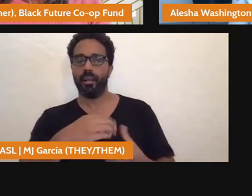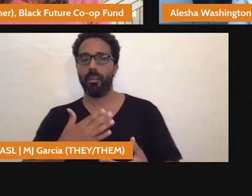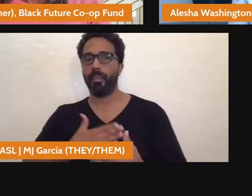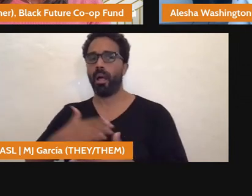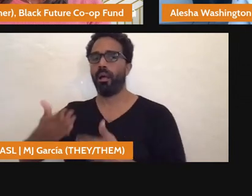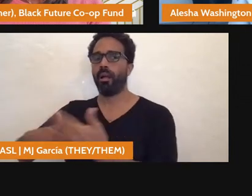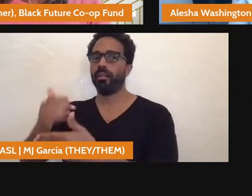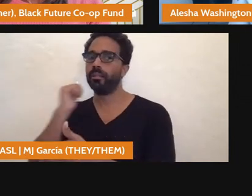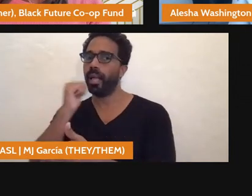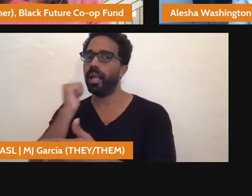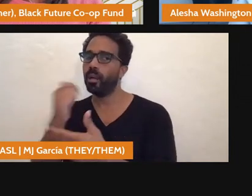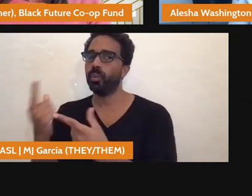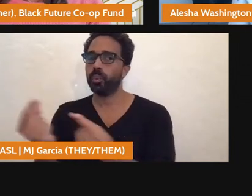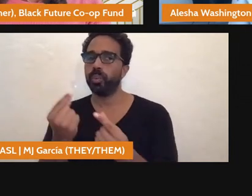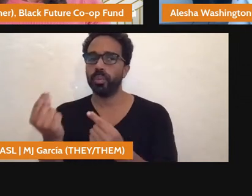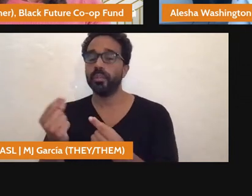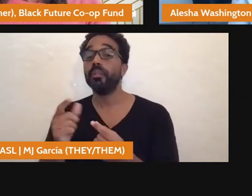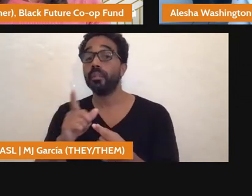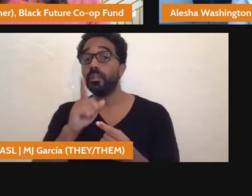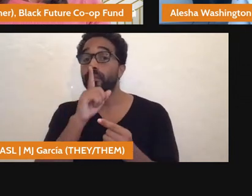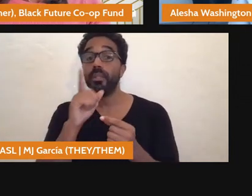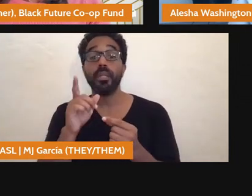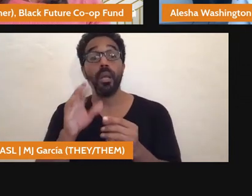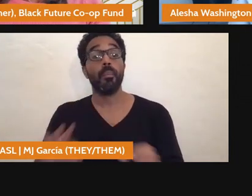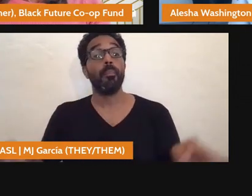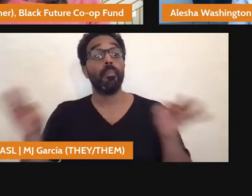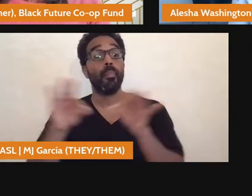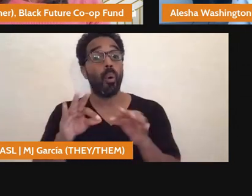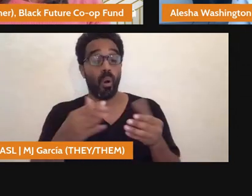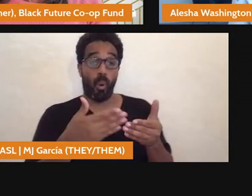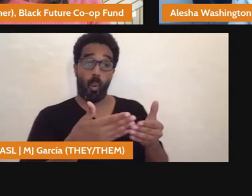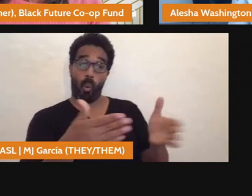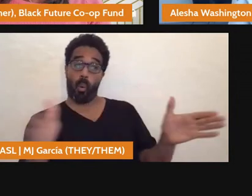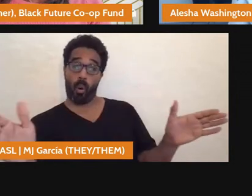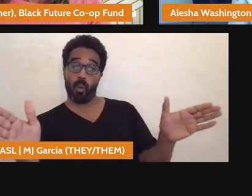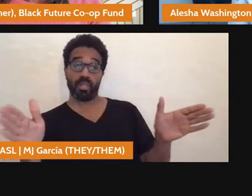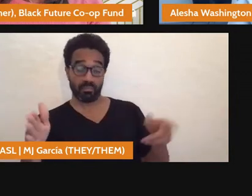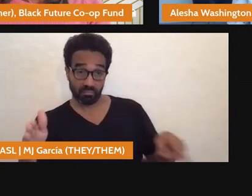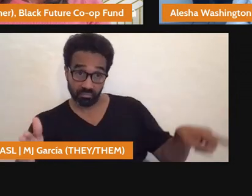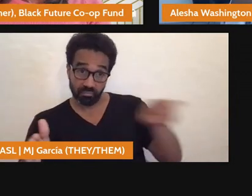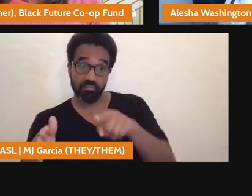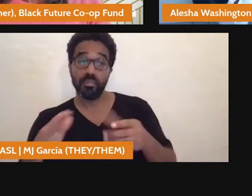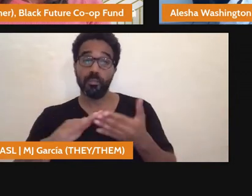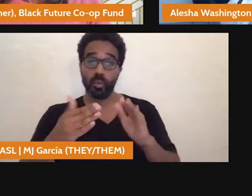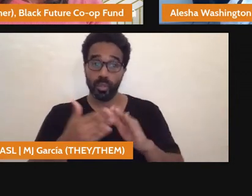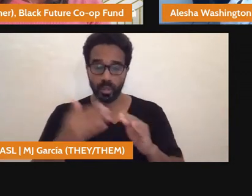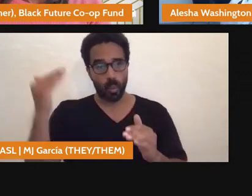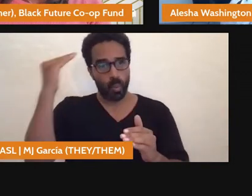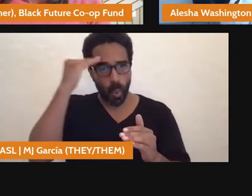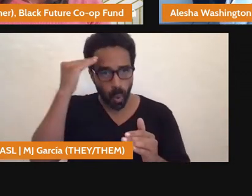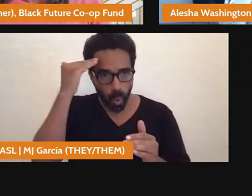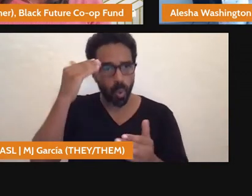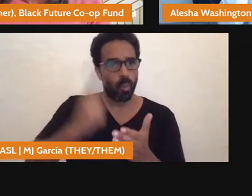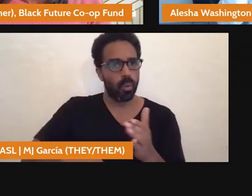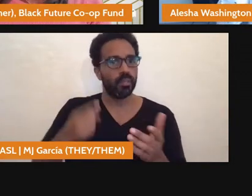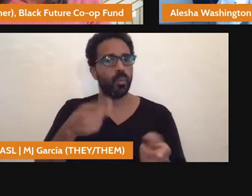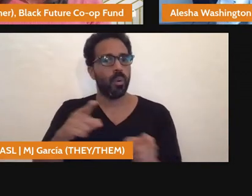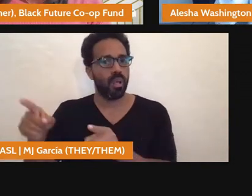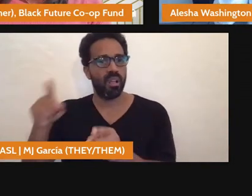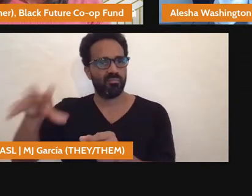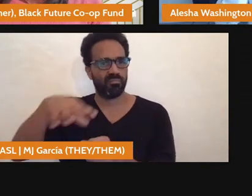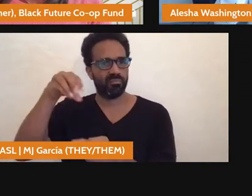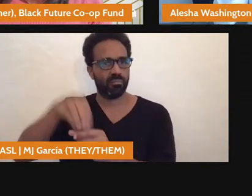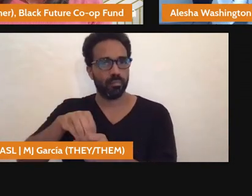foundations and approaches to strategies to the community and have it community informed. Yeah, and I think that's important when